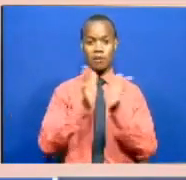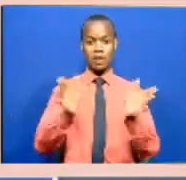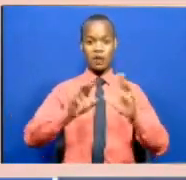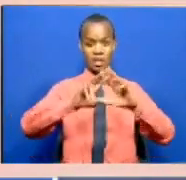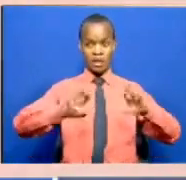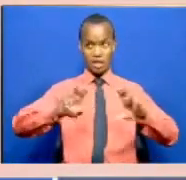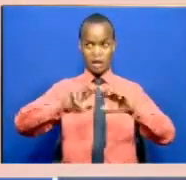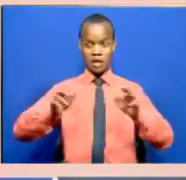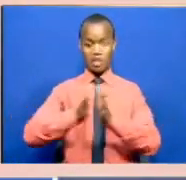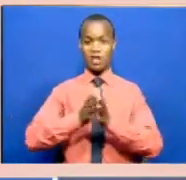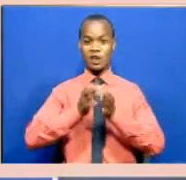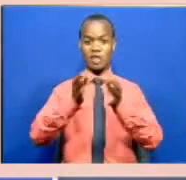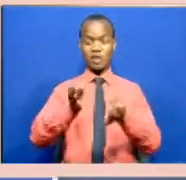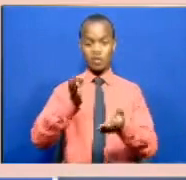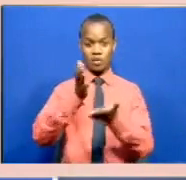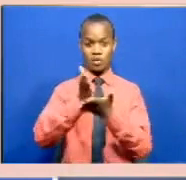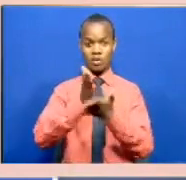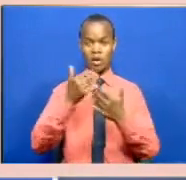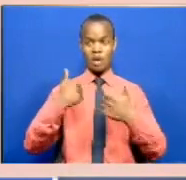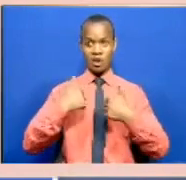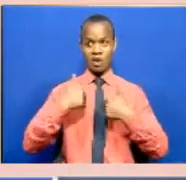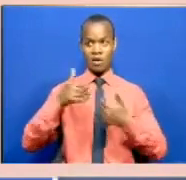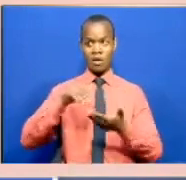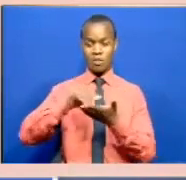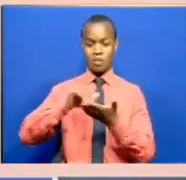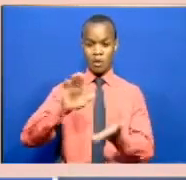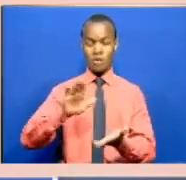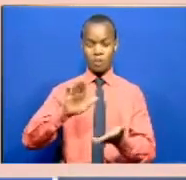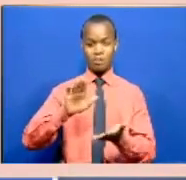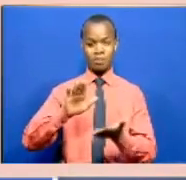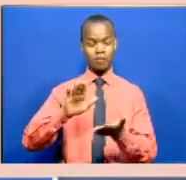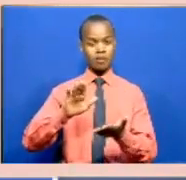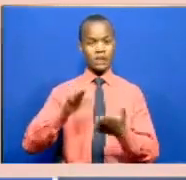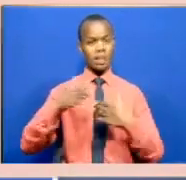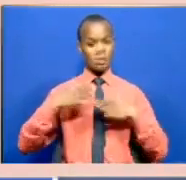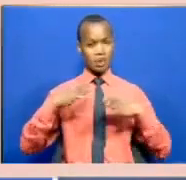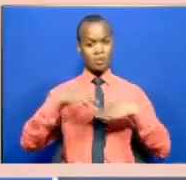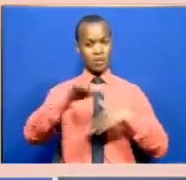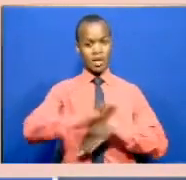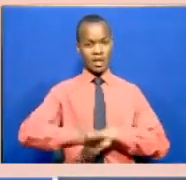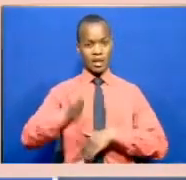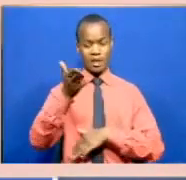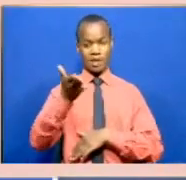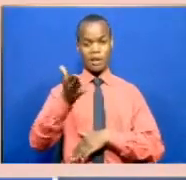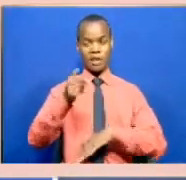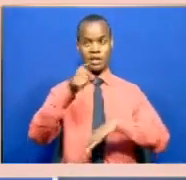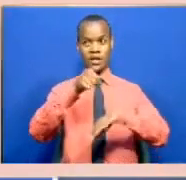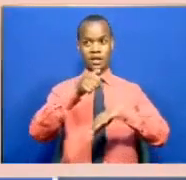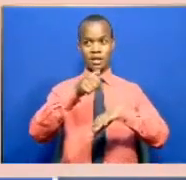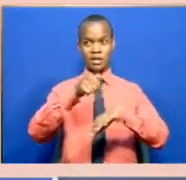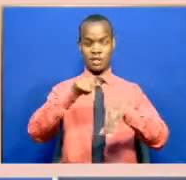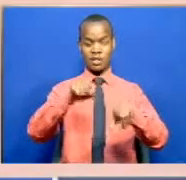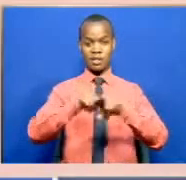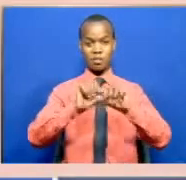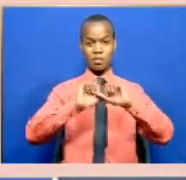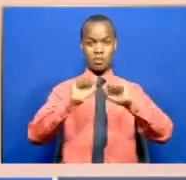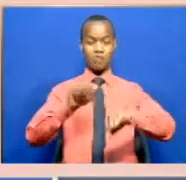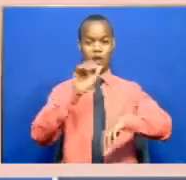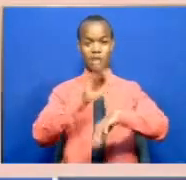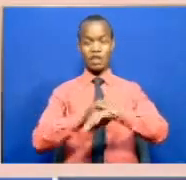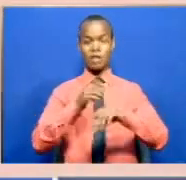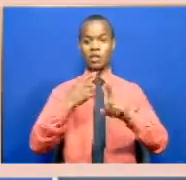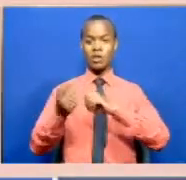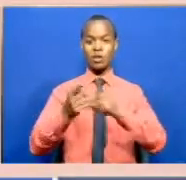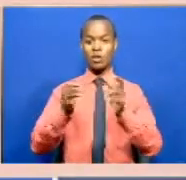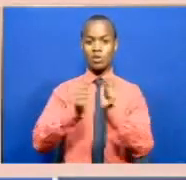find out if there are any more guns around there beyond the ones we withdrew. Take them, talk to Mukindi at the